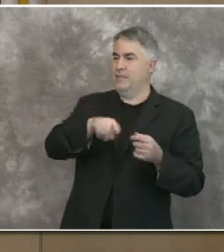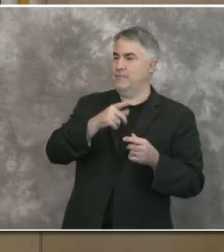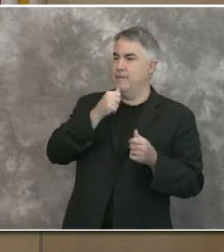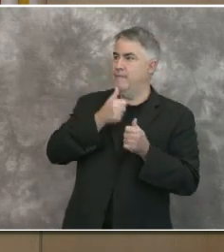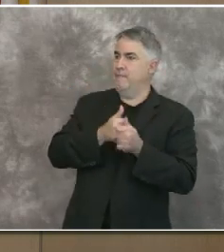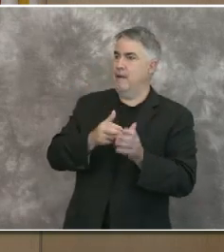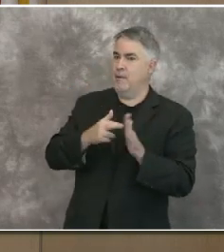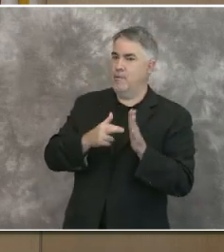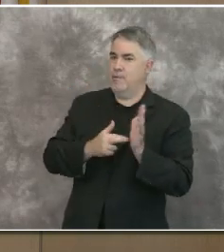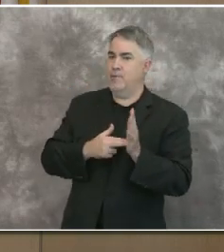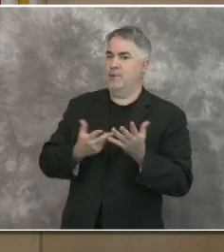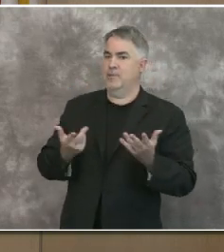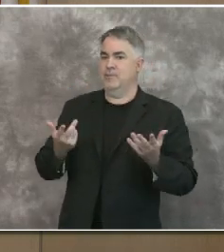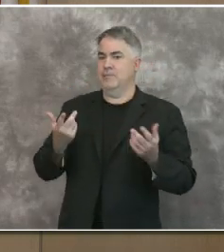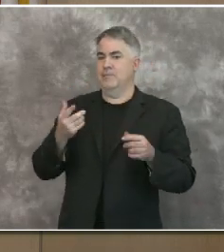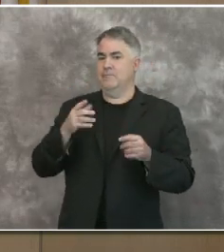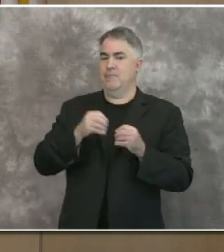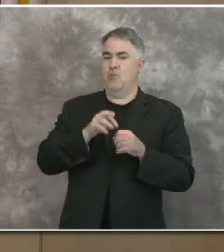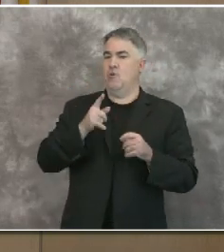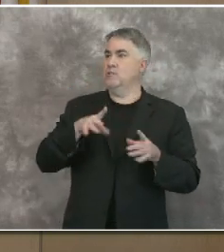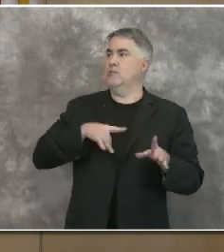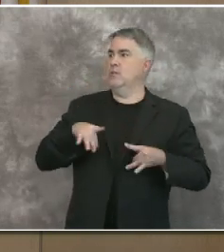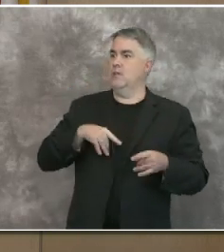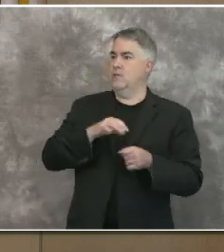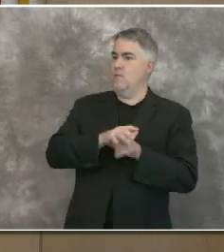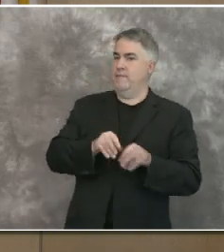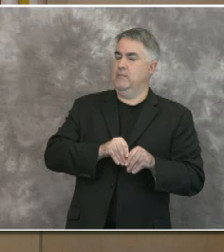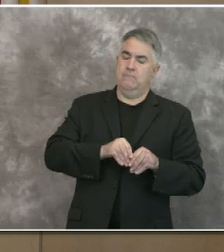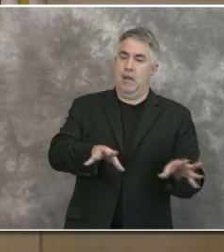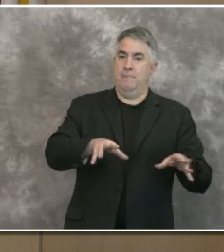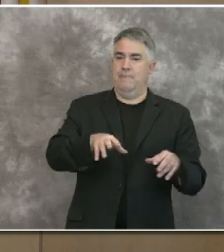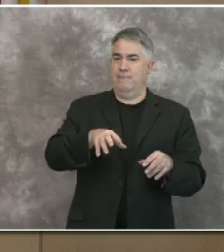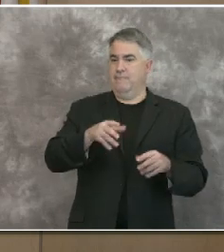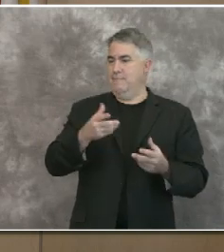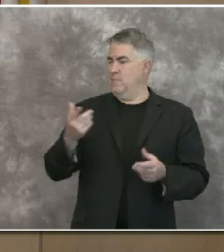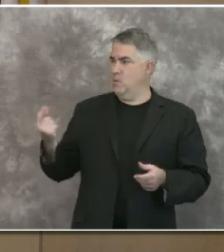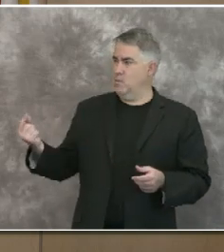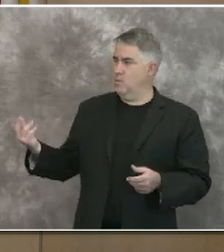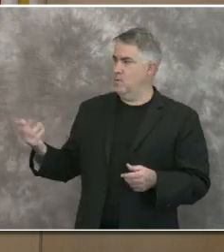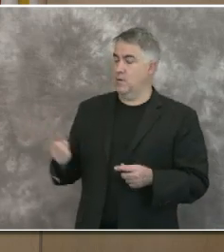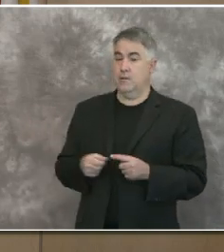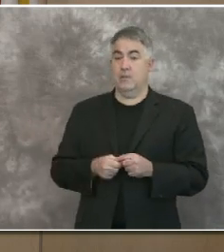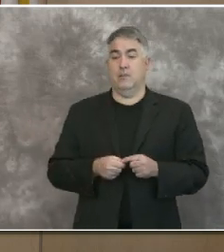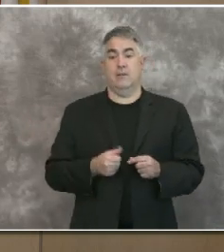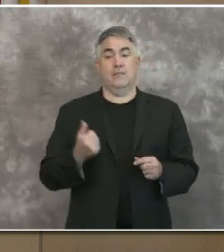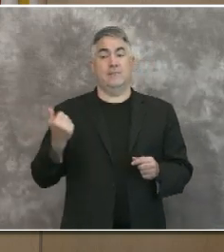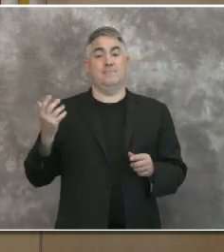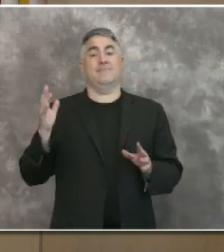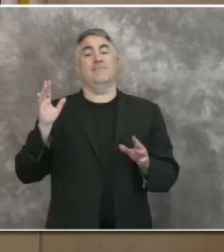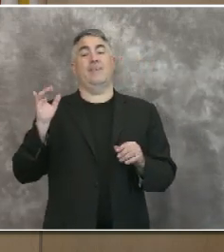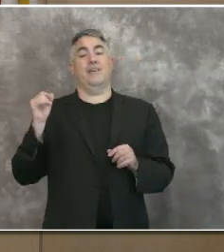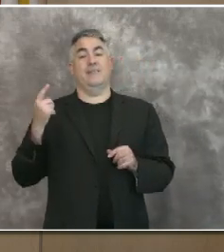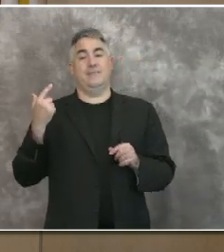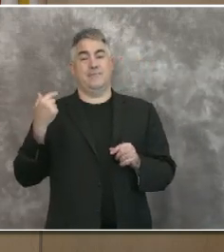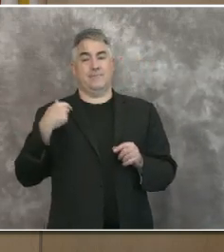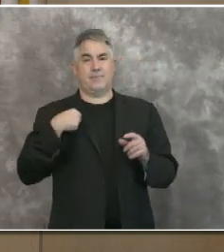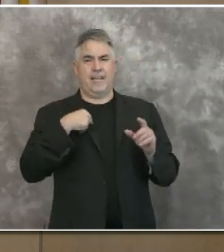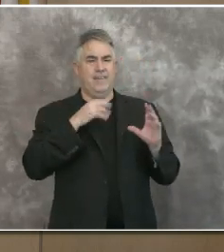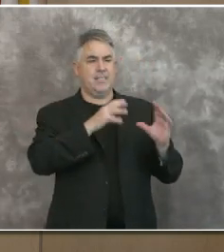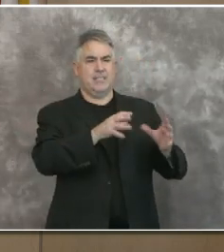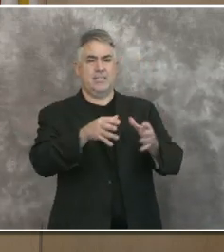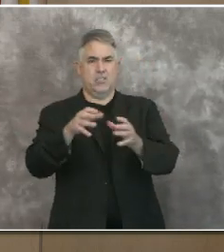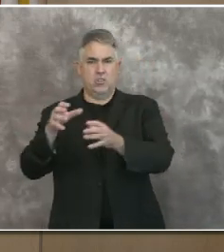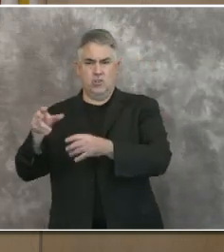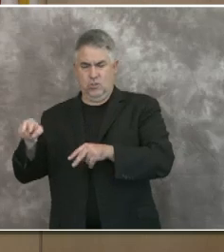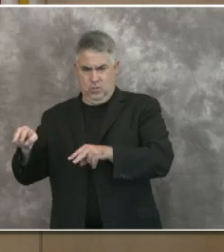is there more of a risk of spreading? Well, because of our sectors, we are trying to